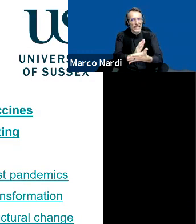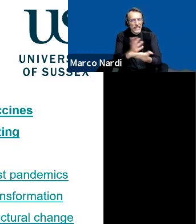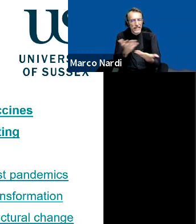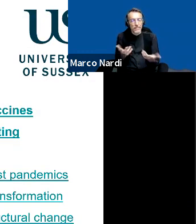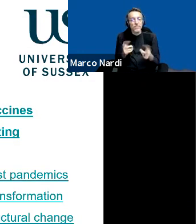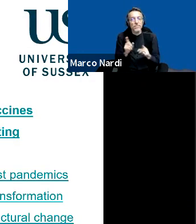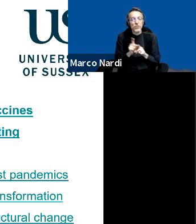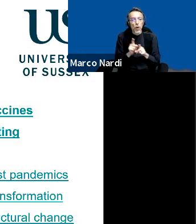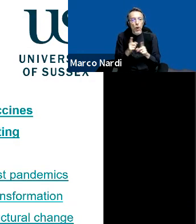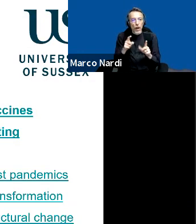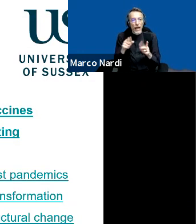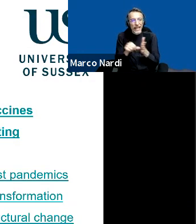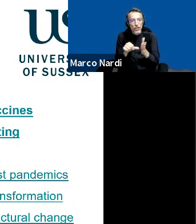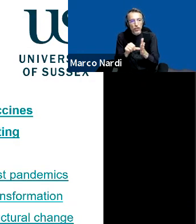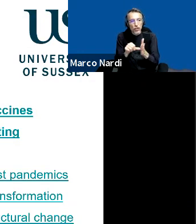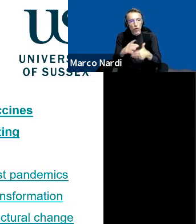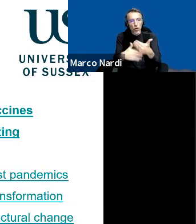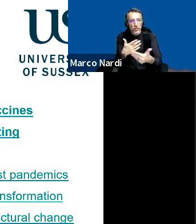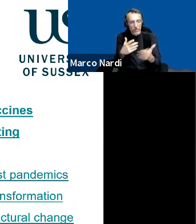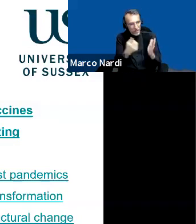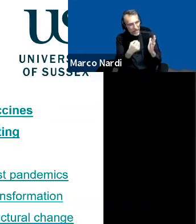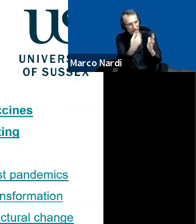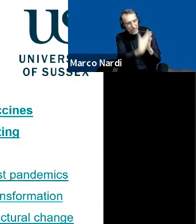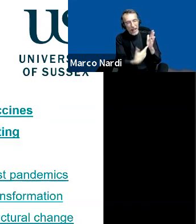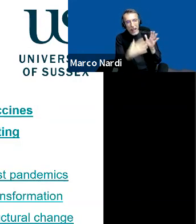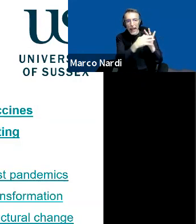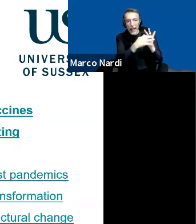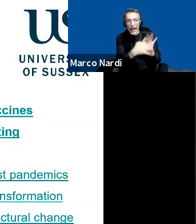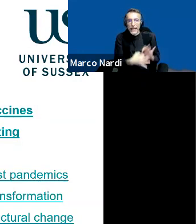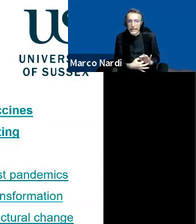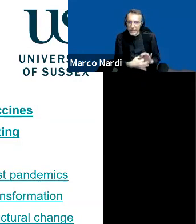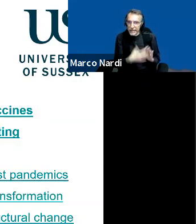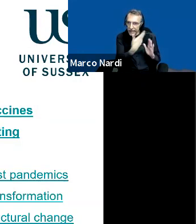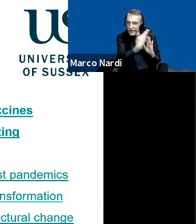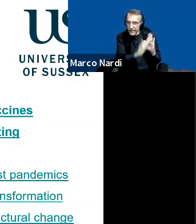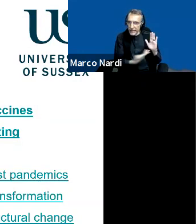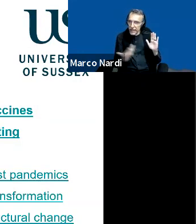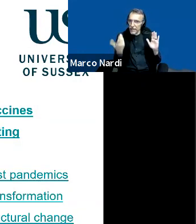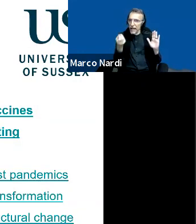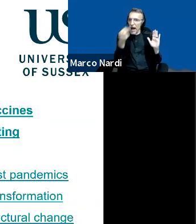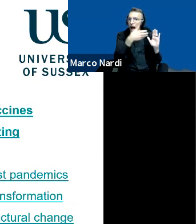the issues, I flag it up in these links around the current